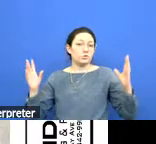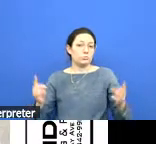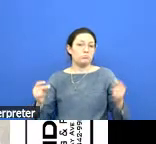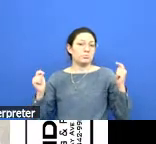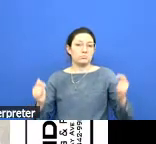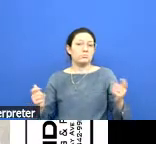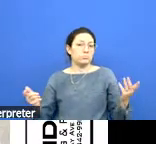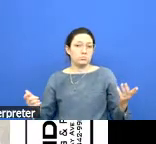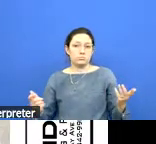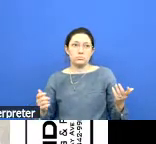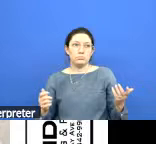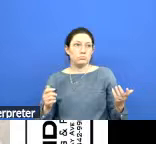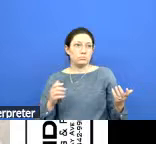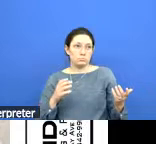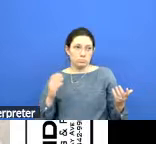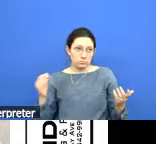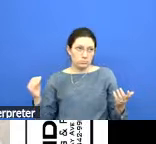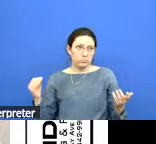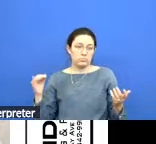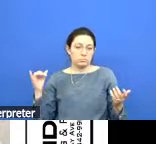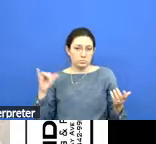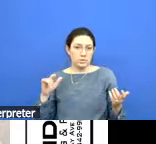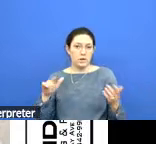And it's got